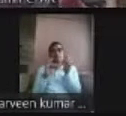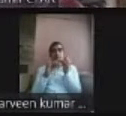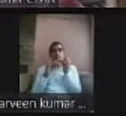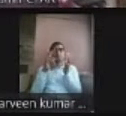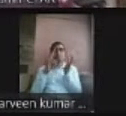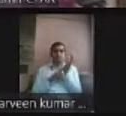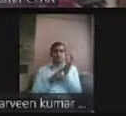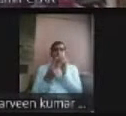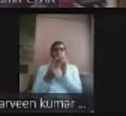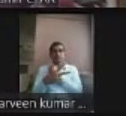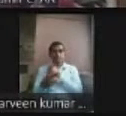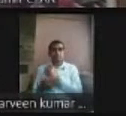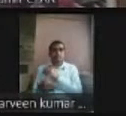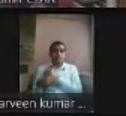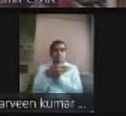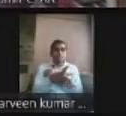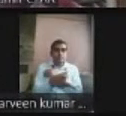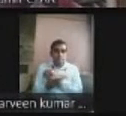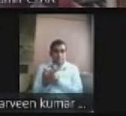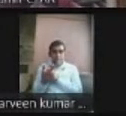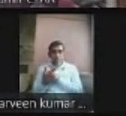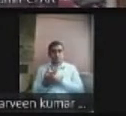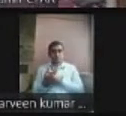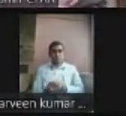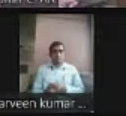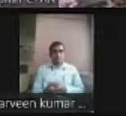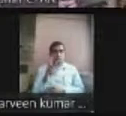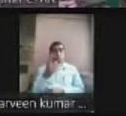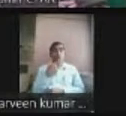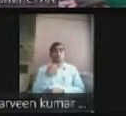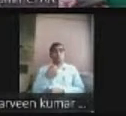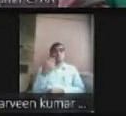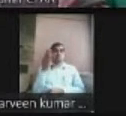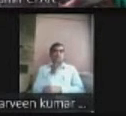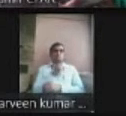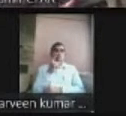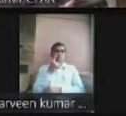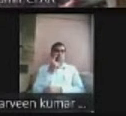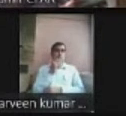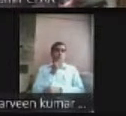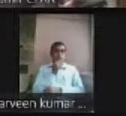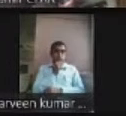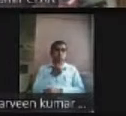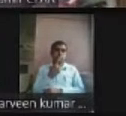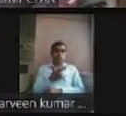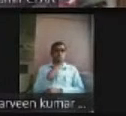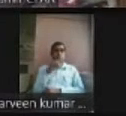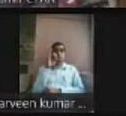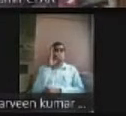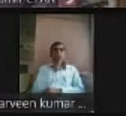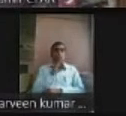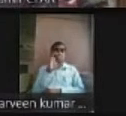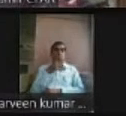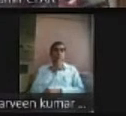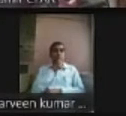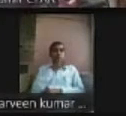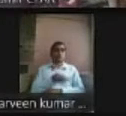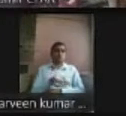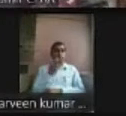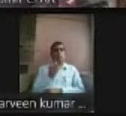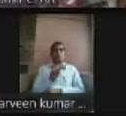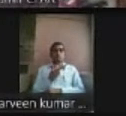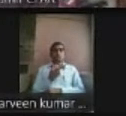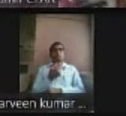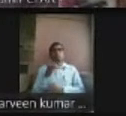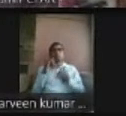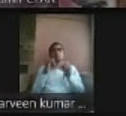if all people with disabilities shall have access to pension, that they previously in the conference they mentioned a person